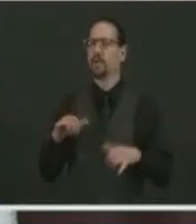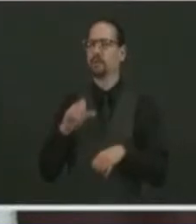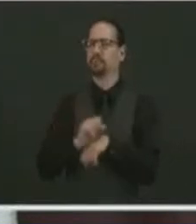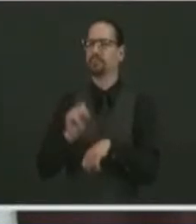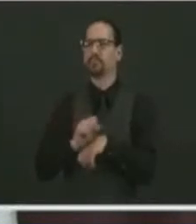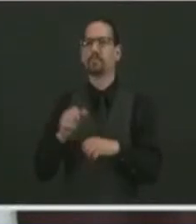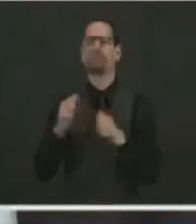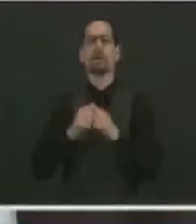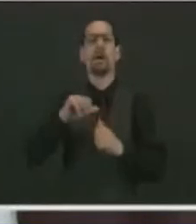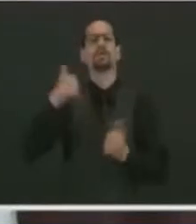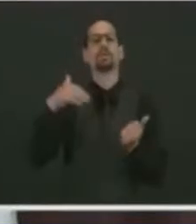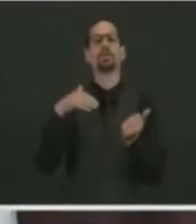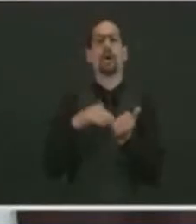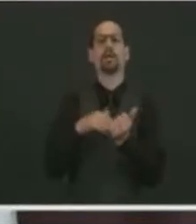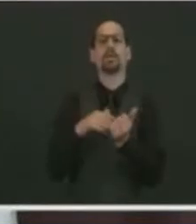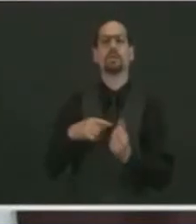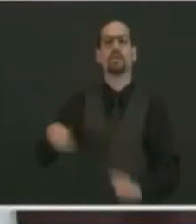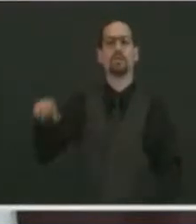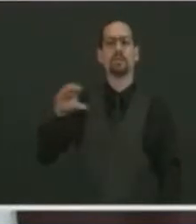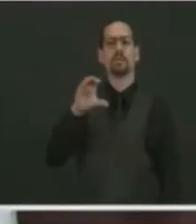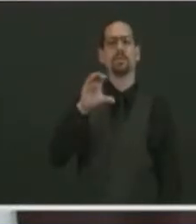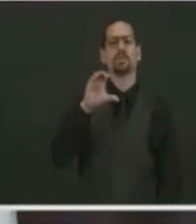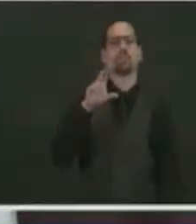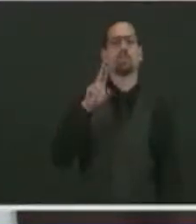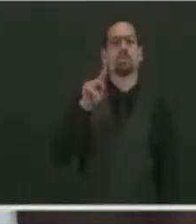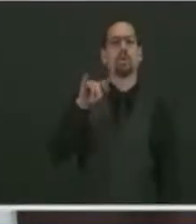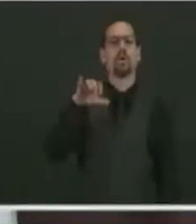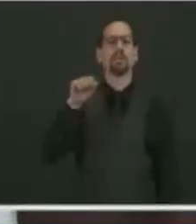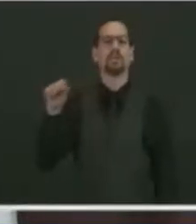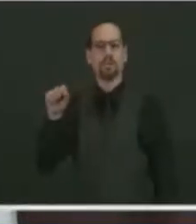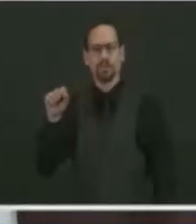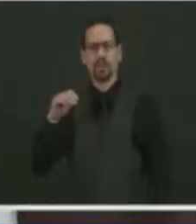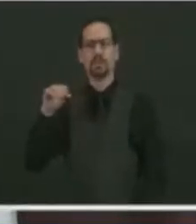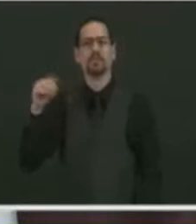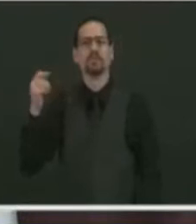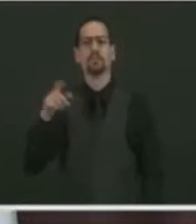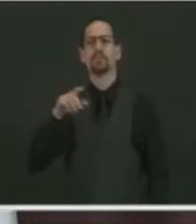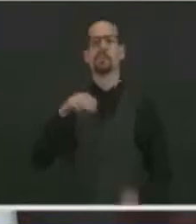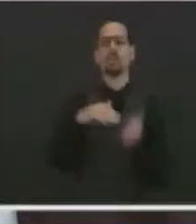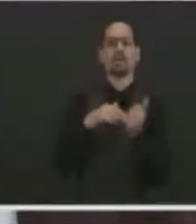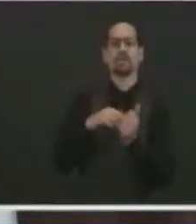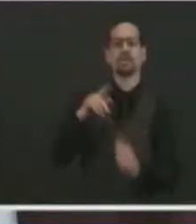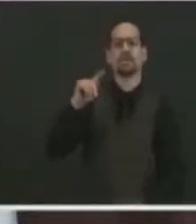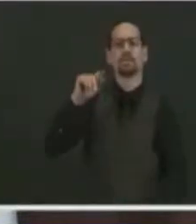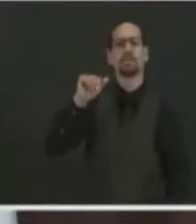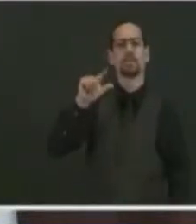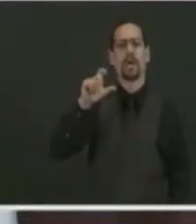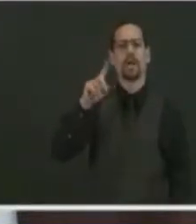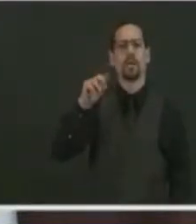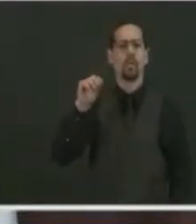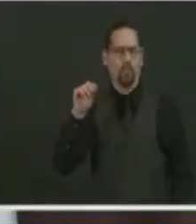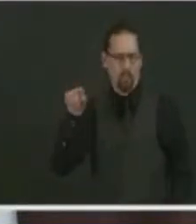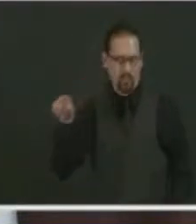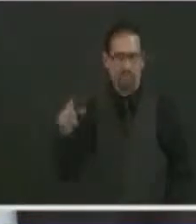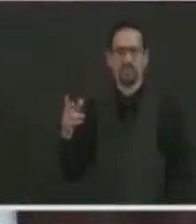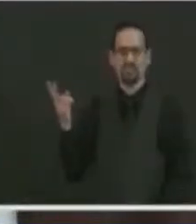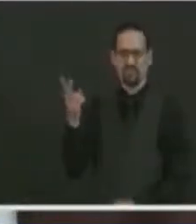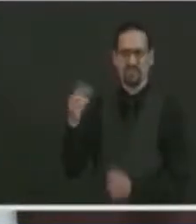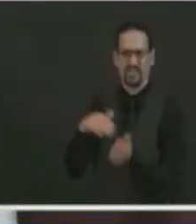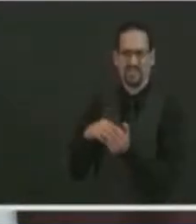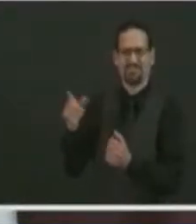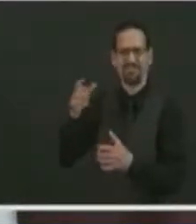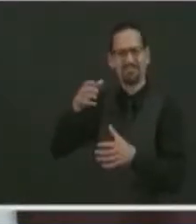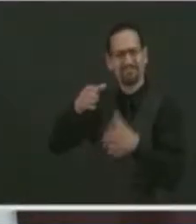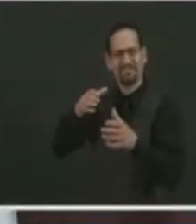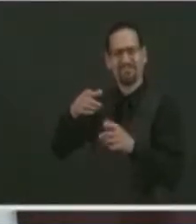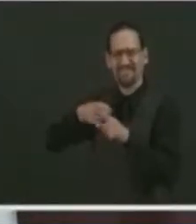Dr. Curtis, who has been leading that group. And they are encouraged by what information we